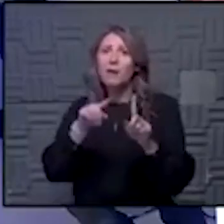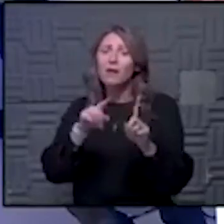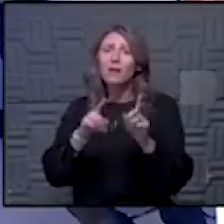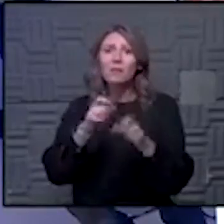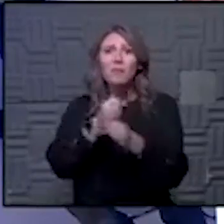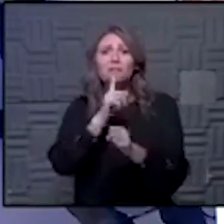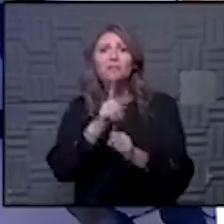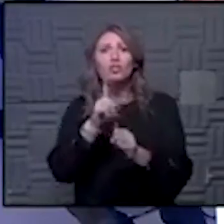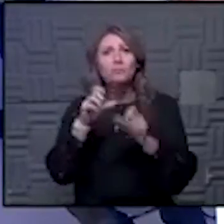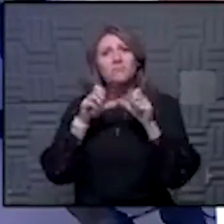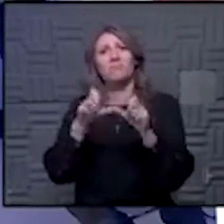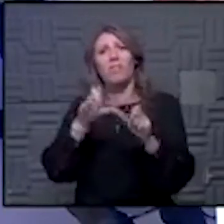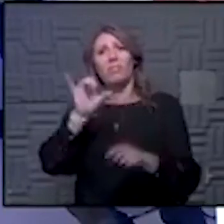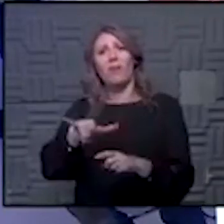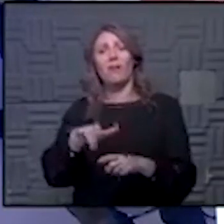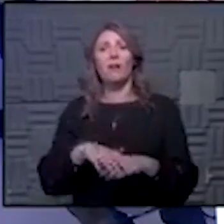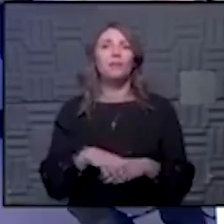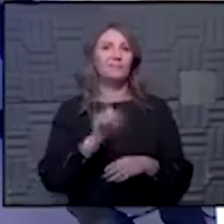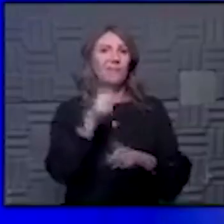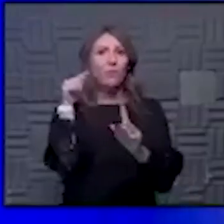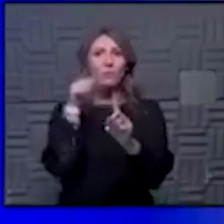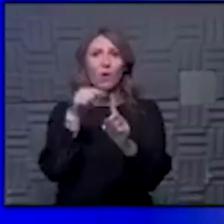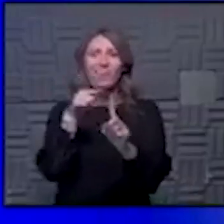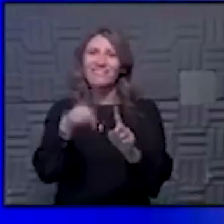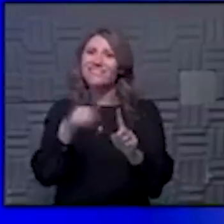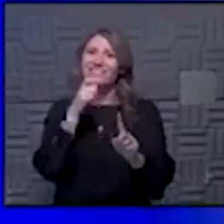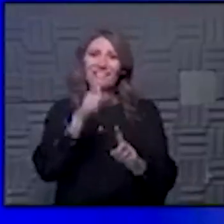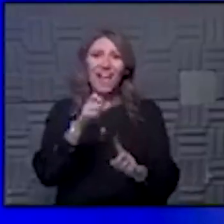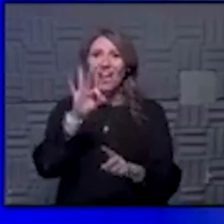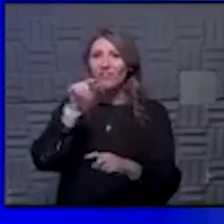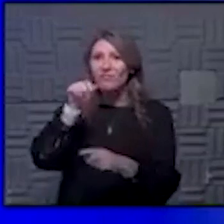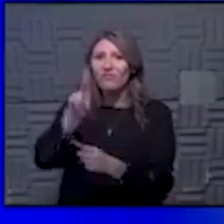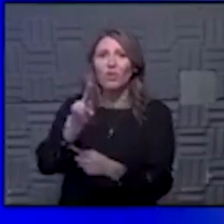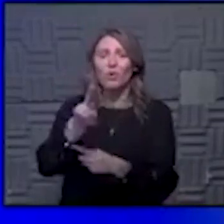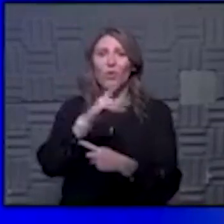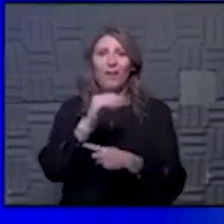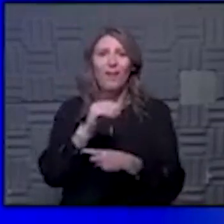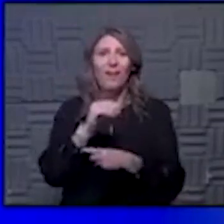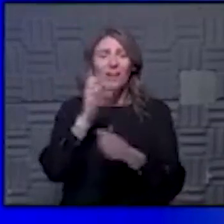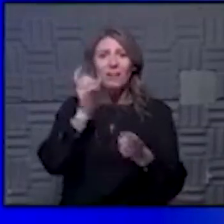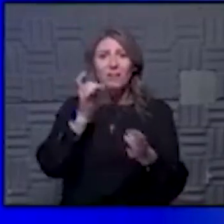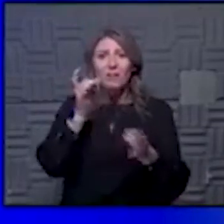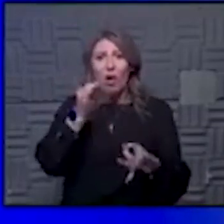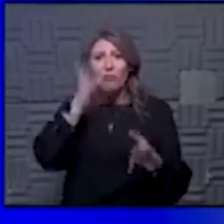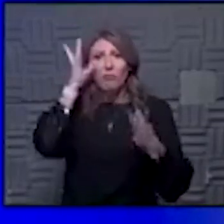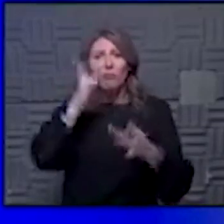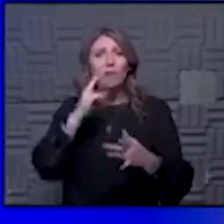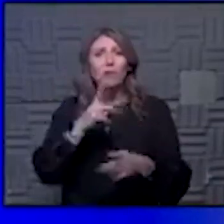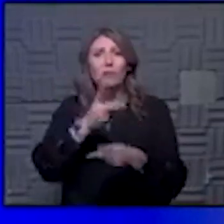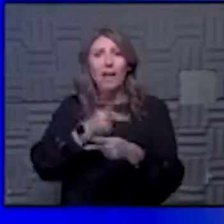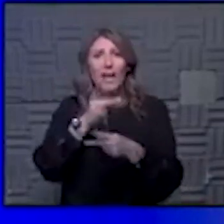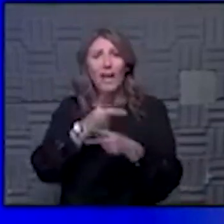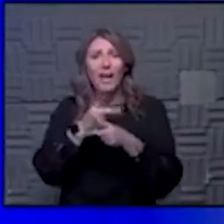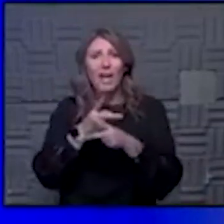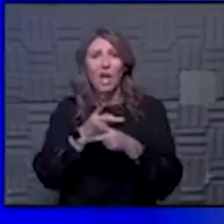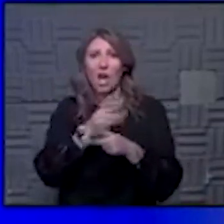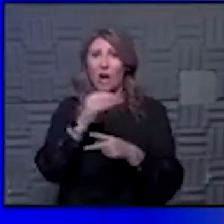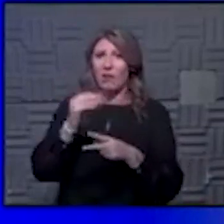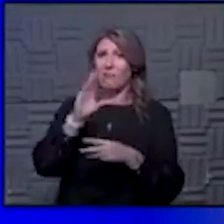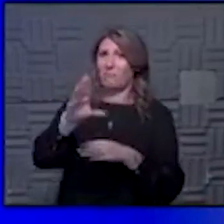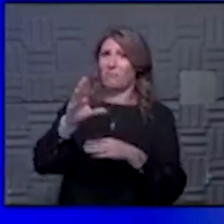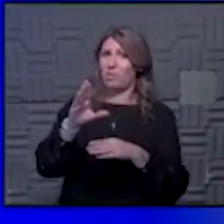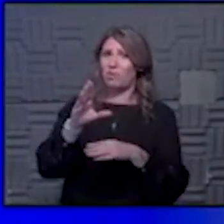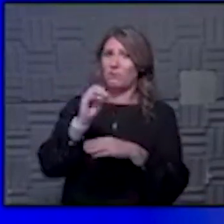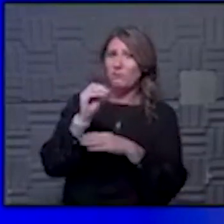job. Yeah, and another point, this is not influenza, and you being a critical care doc and with your colleagues, I don't know, have you ever had more than